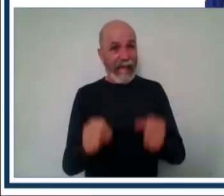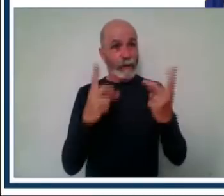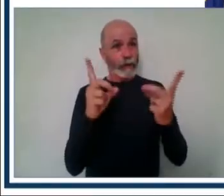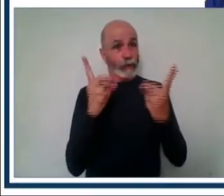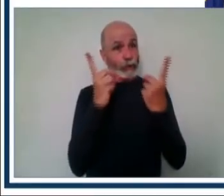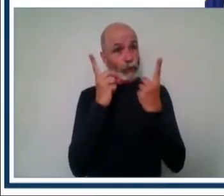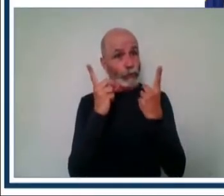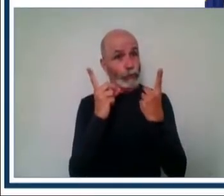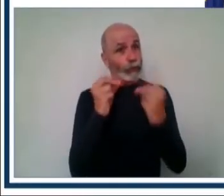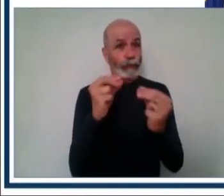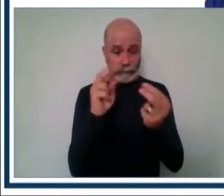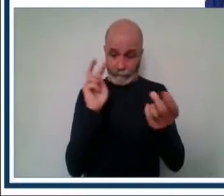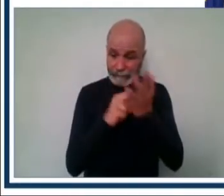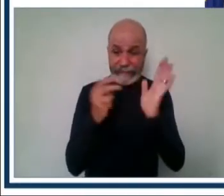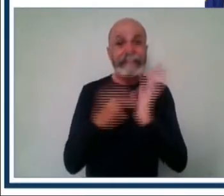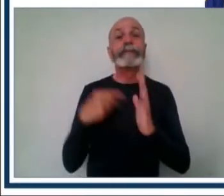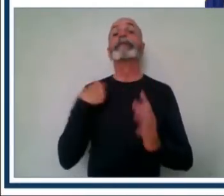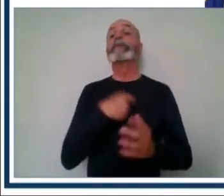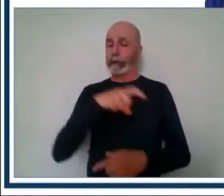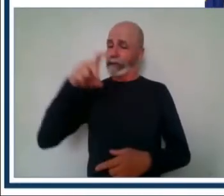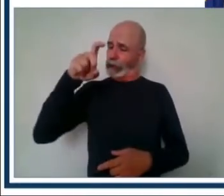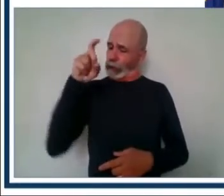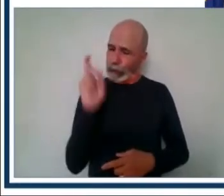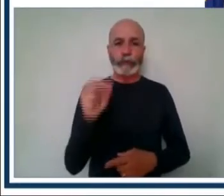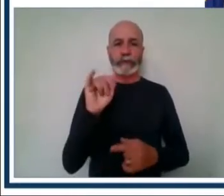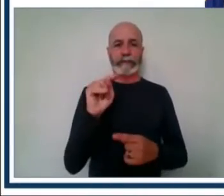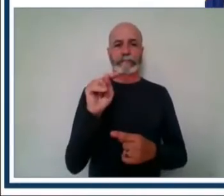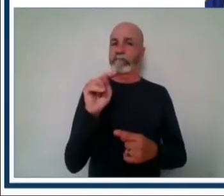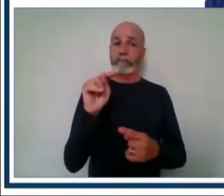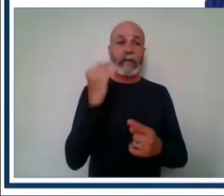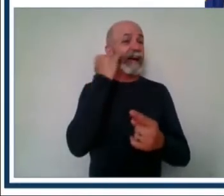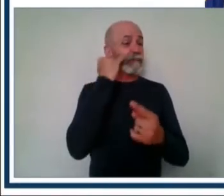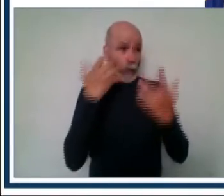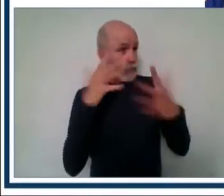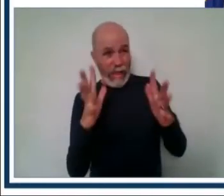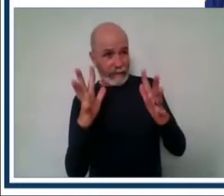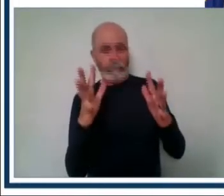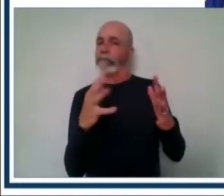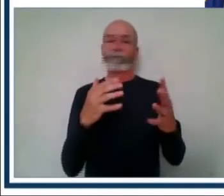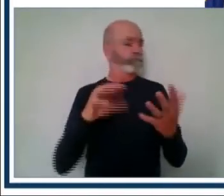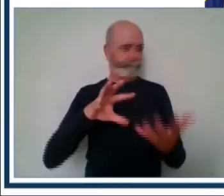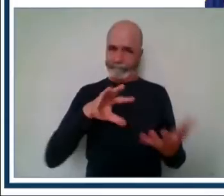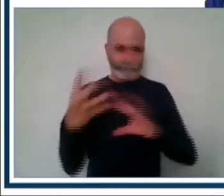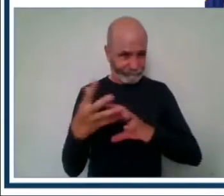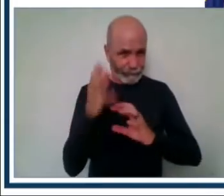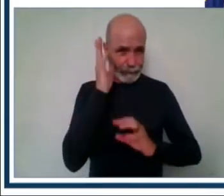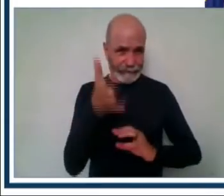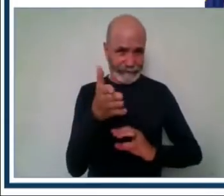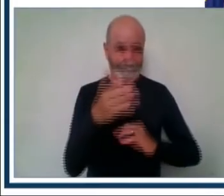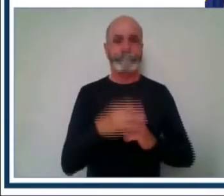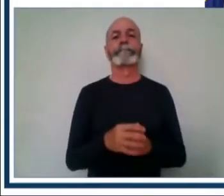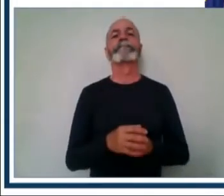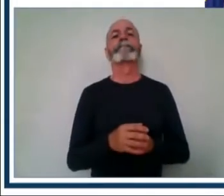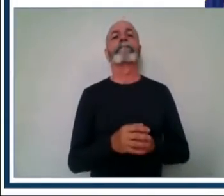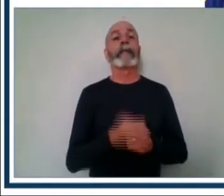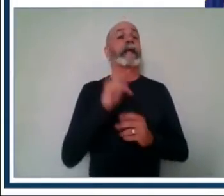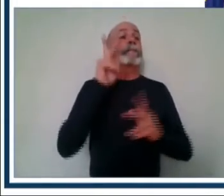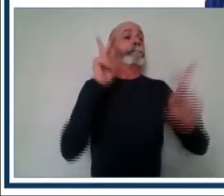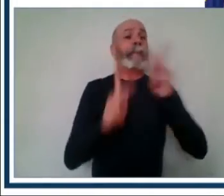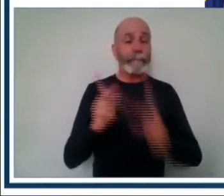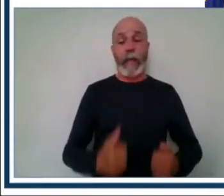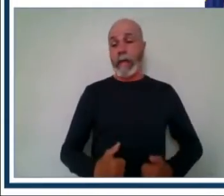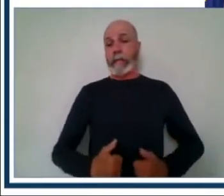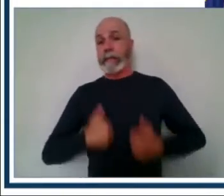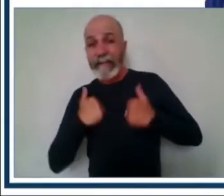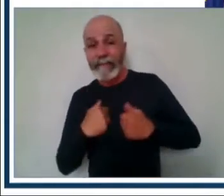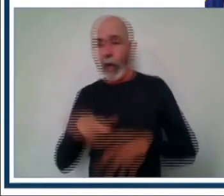in place. It's critical. Lives, jobs, businesses, and our healthcare system are all